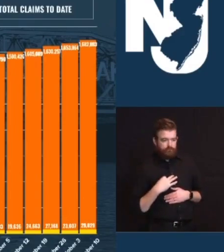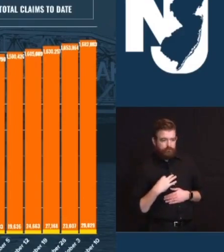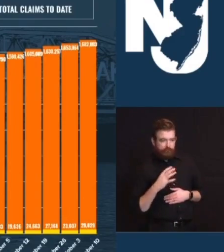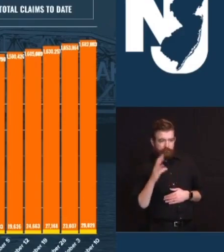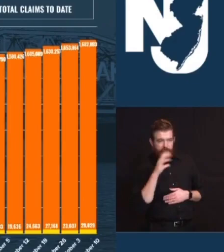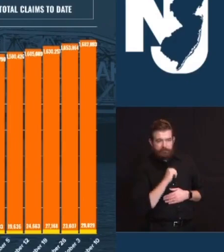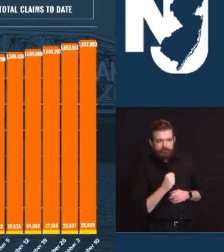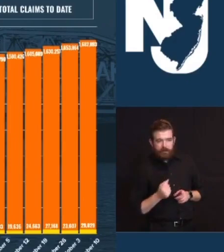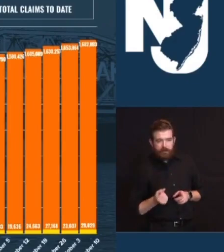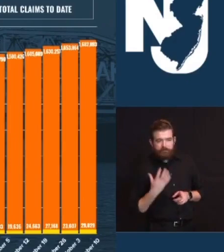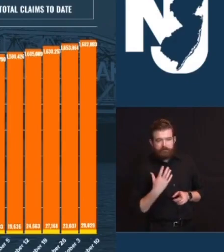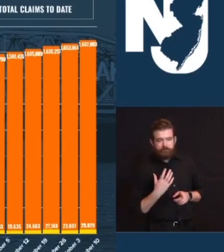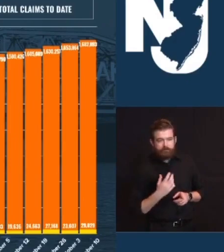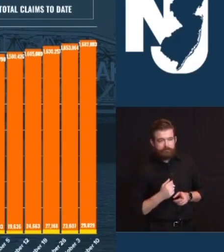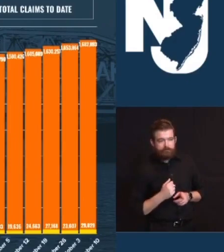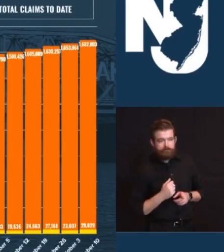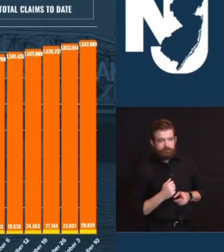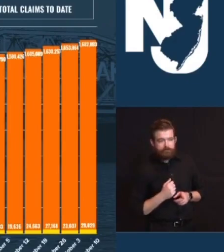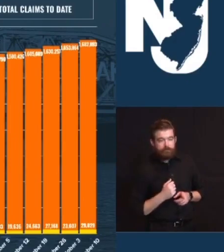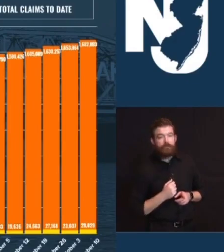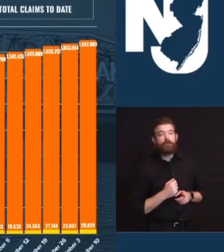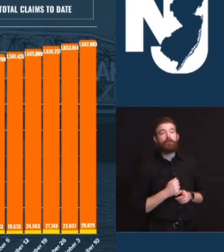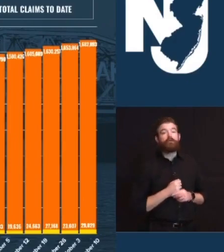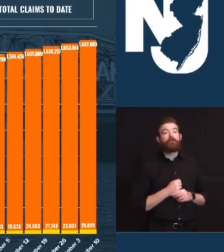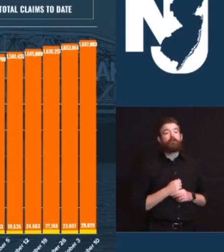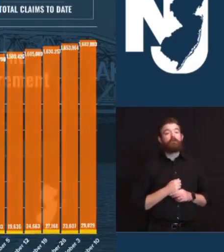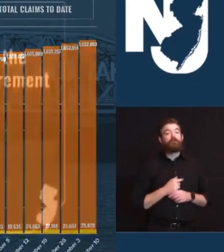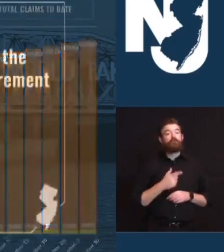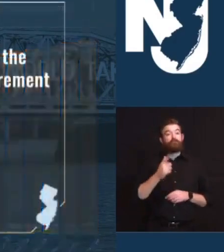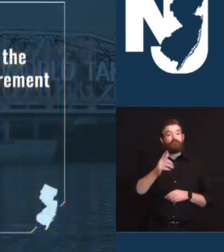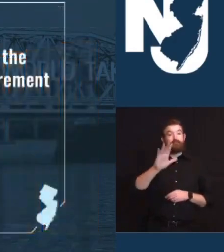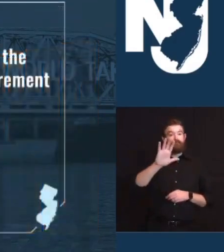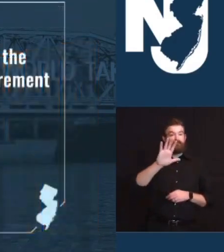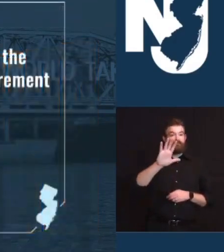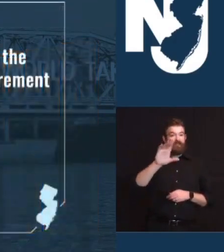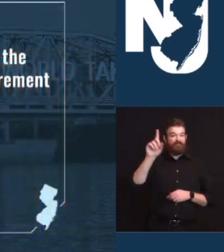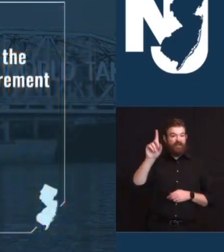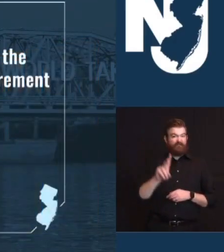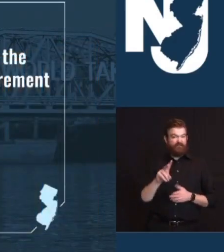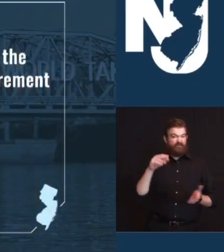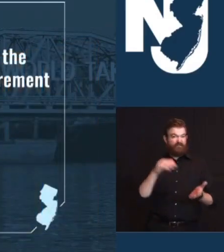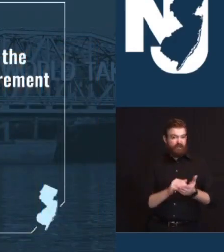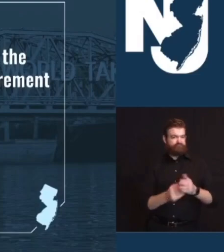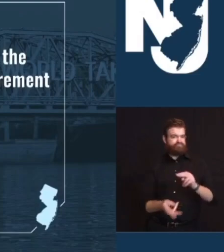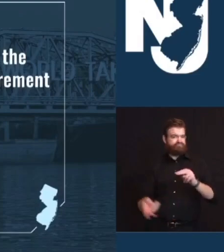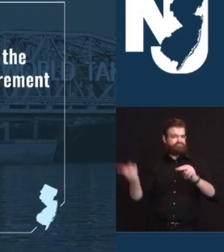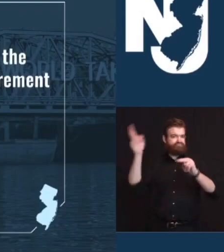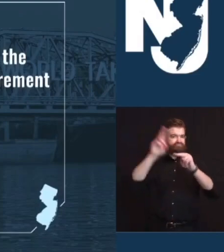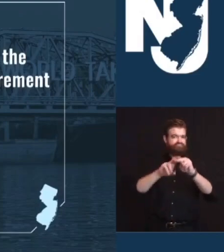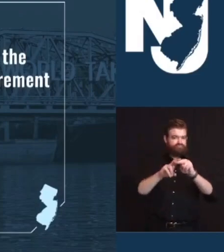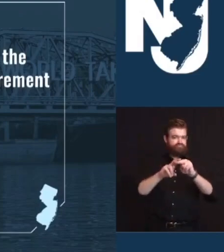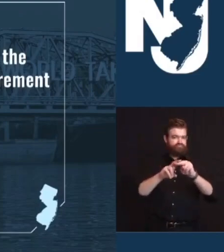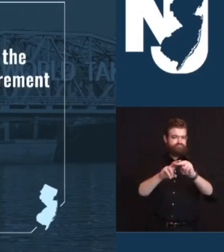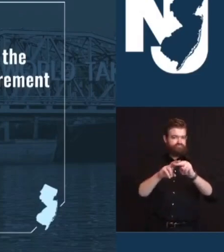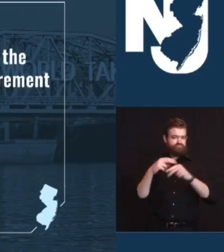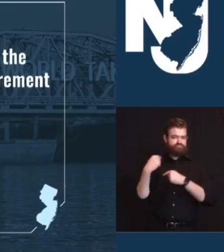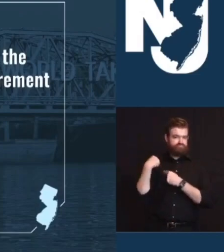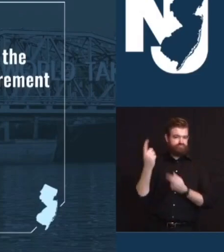roughly 5,500 from last week. Since the beginning of the public health emergency in March, more